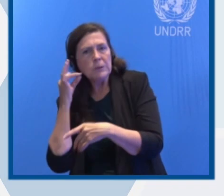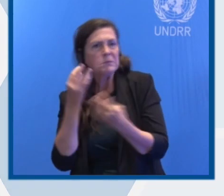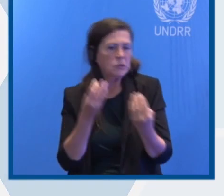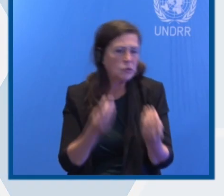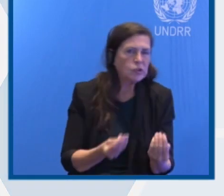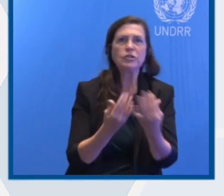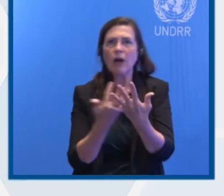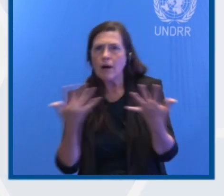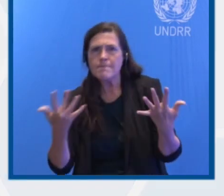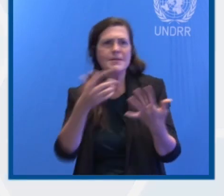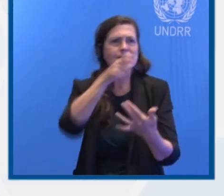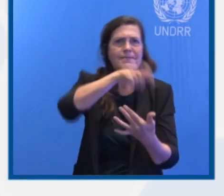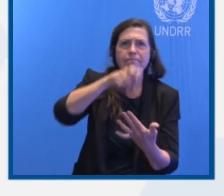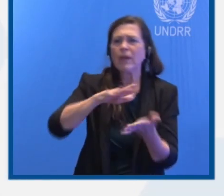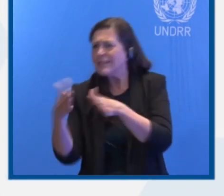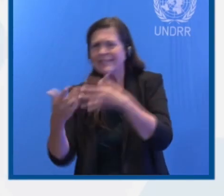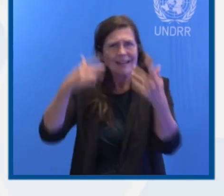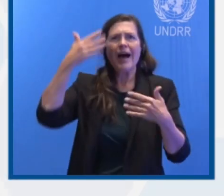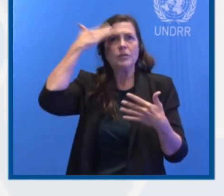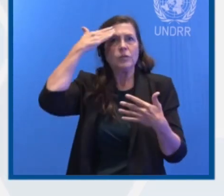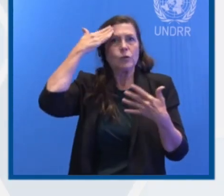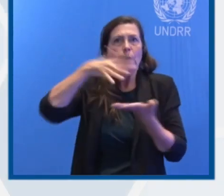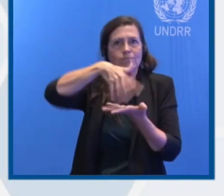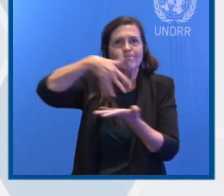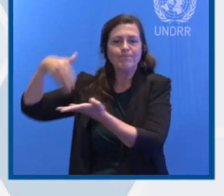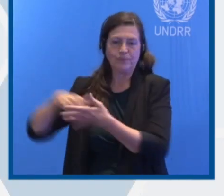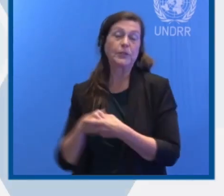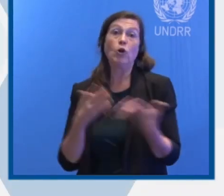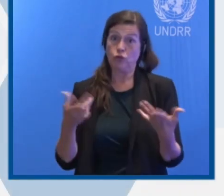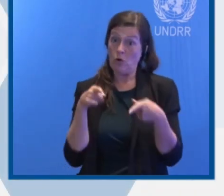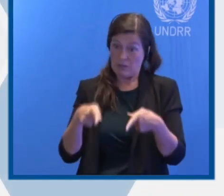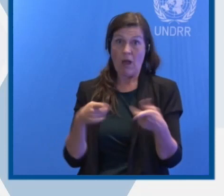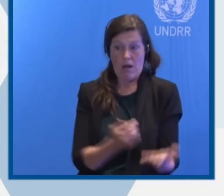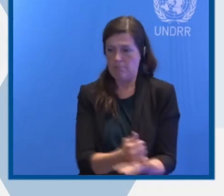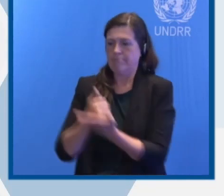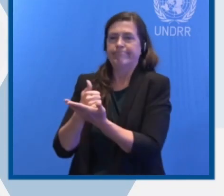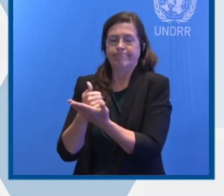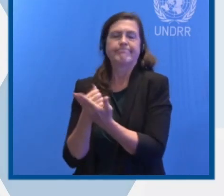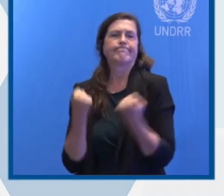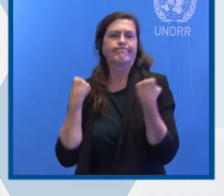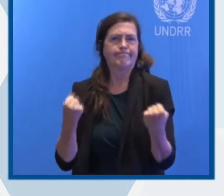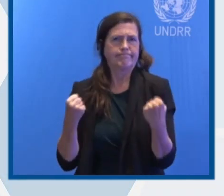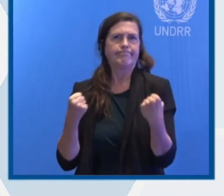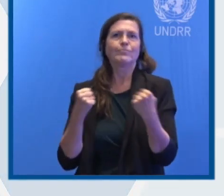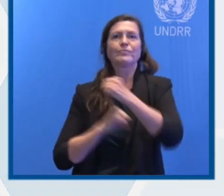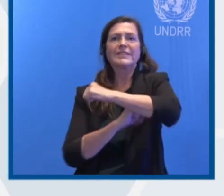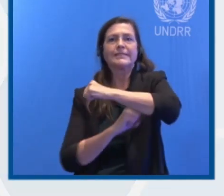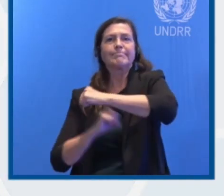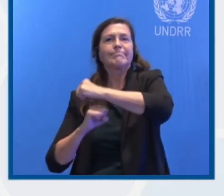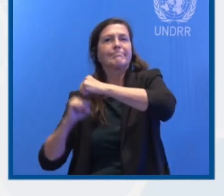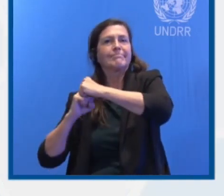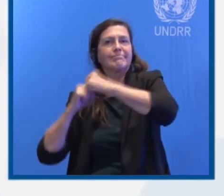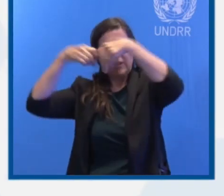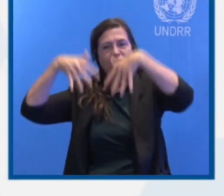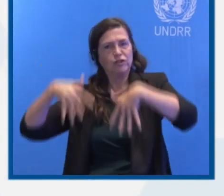us realize the notion of resilient infrastructure and put them into implementation. We also